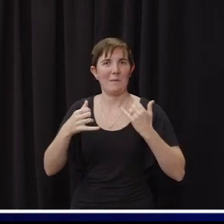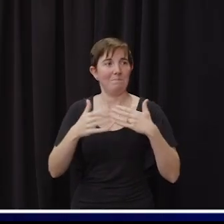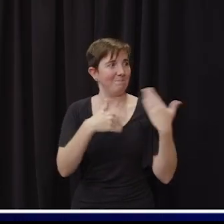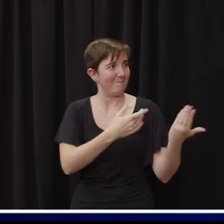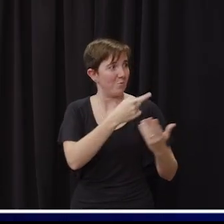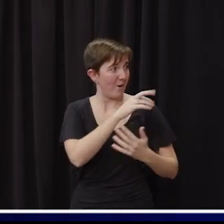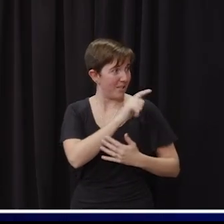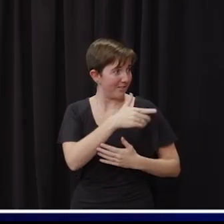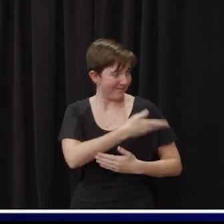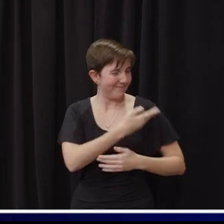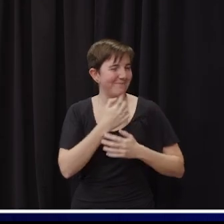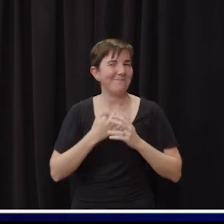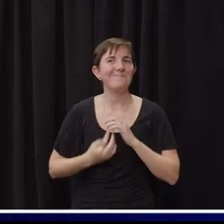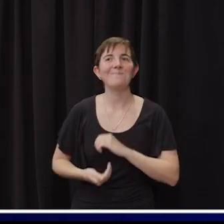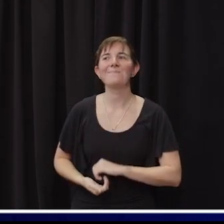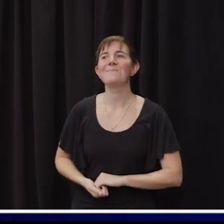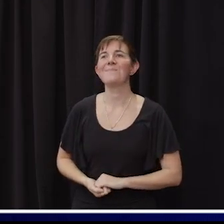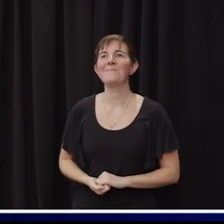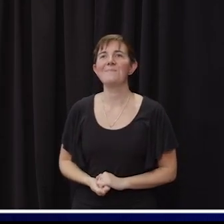Rachel?